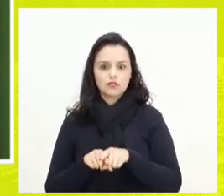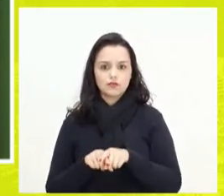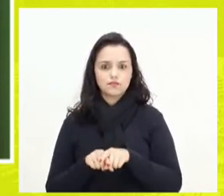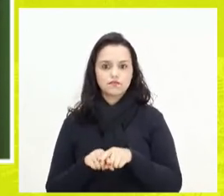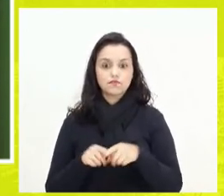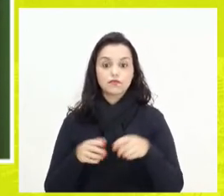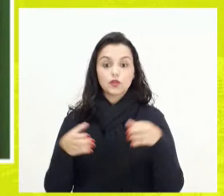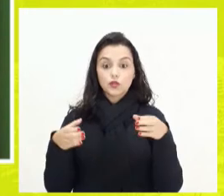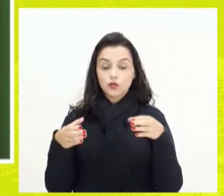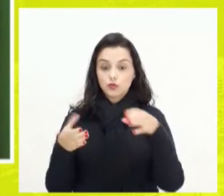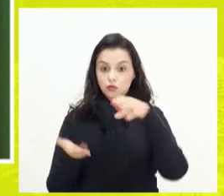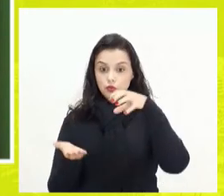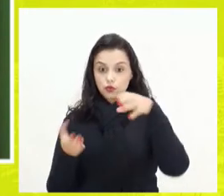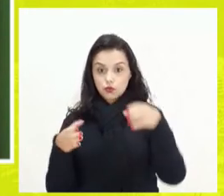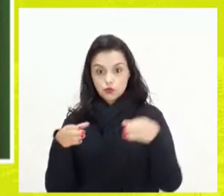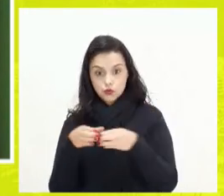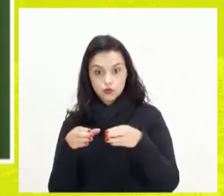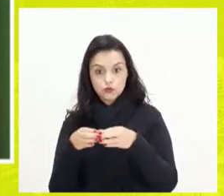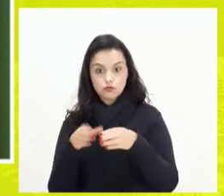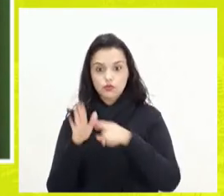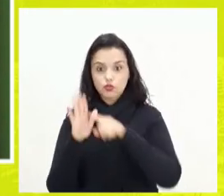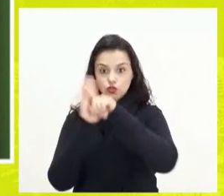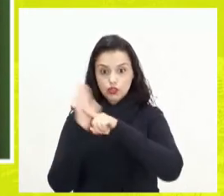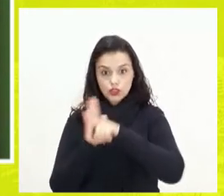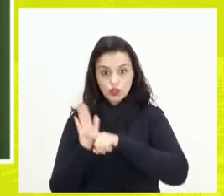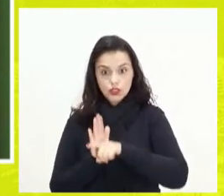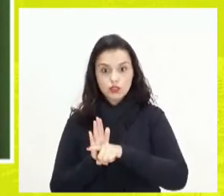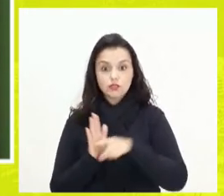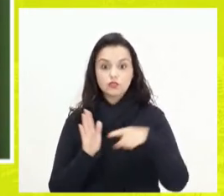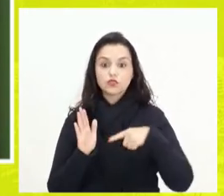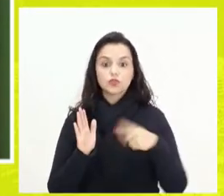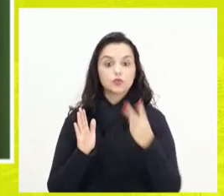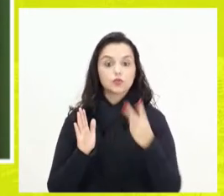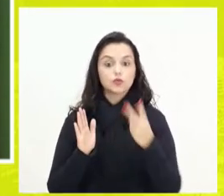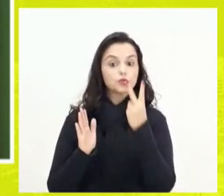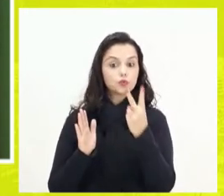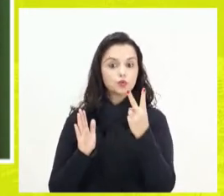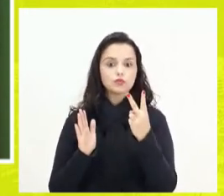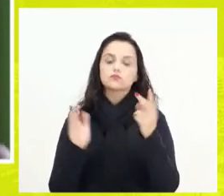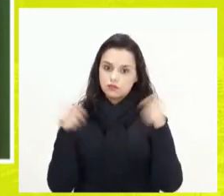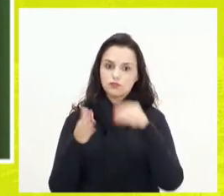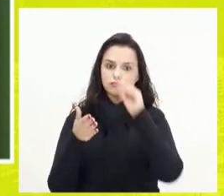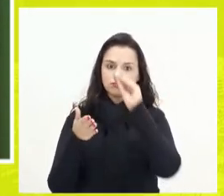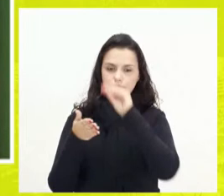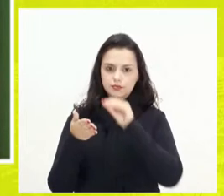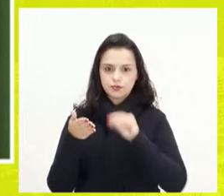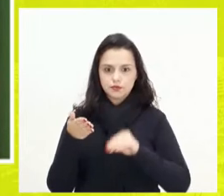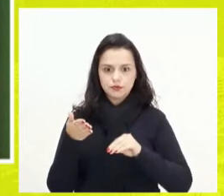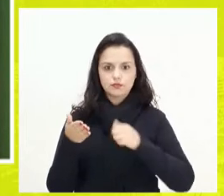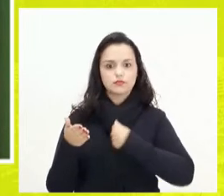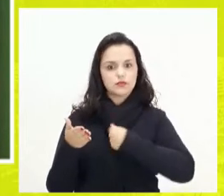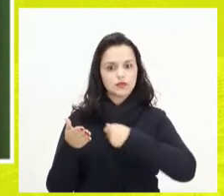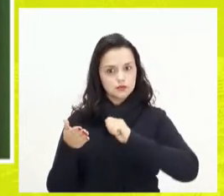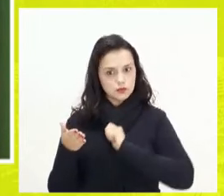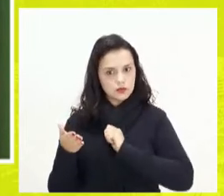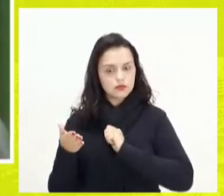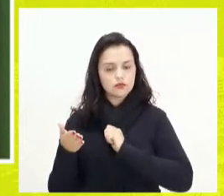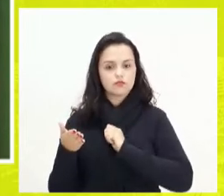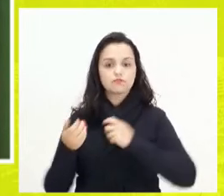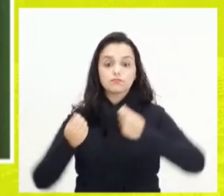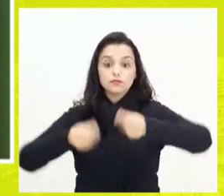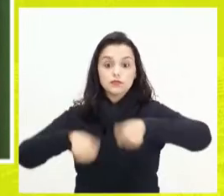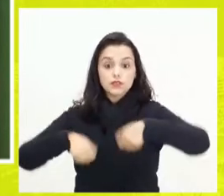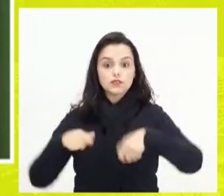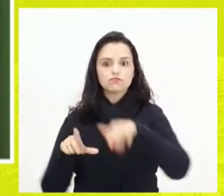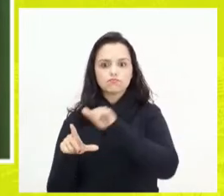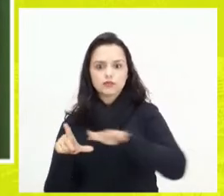spanish and only two fact checking agencies produced information in spanish